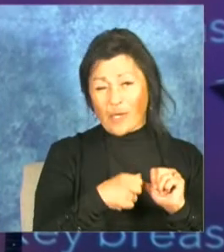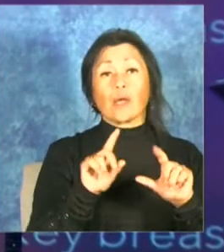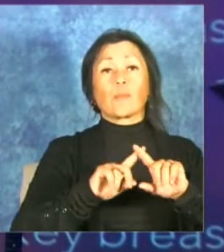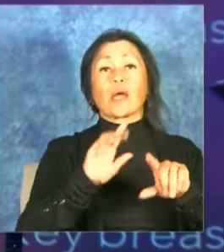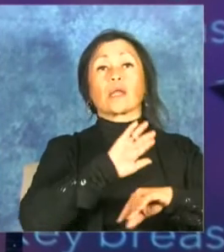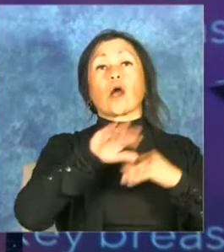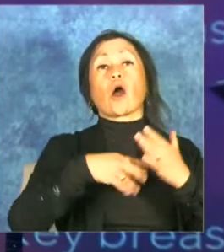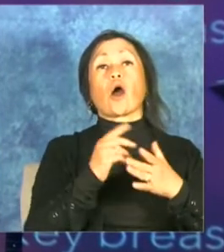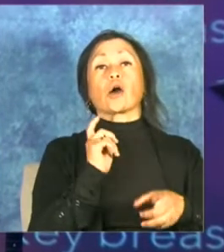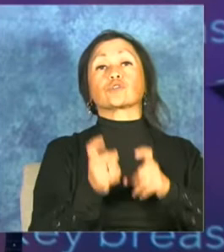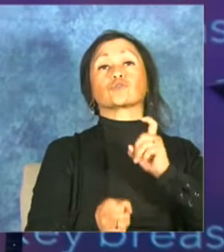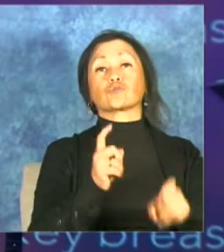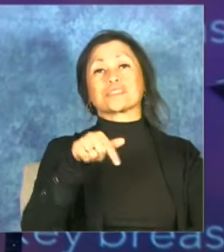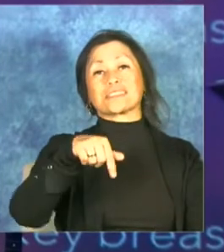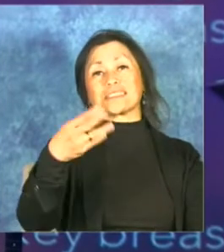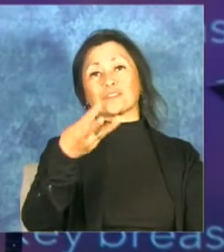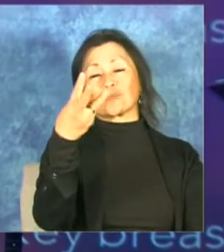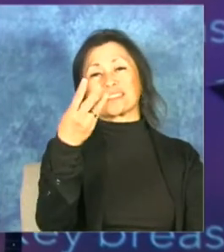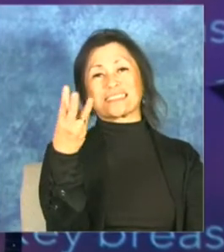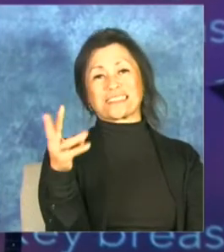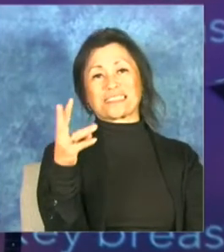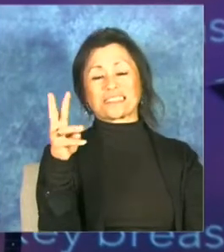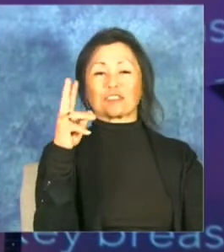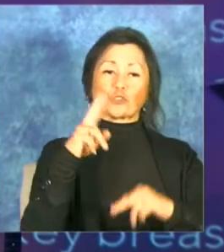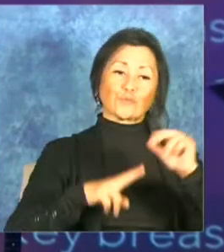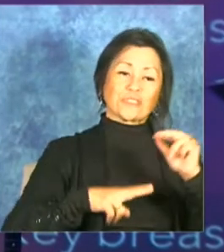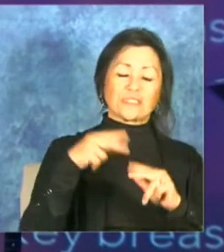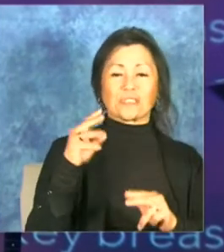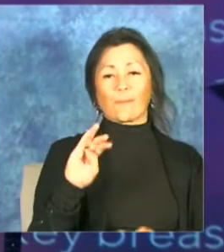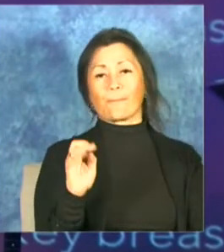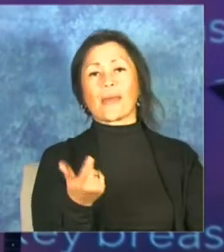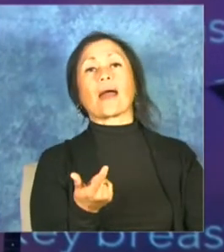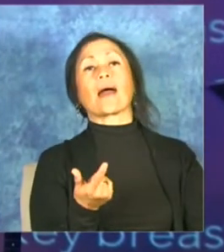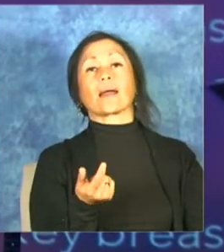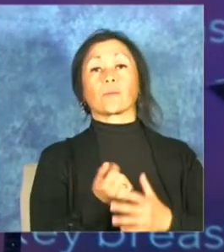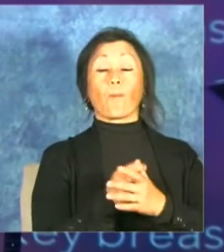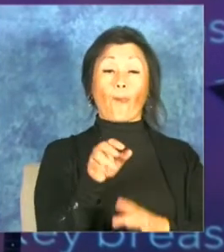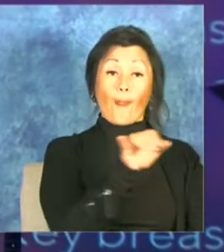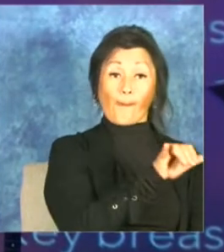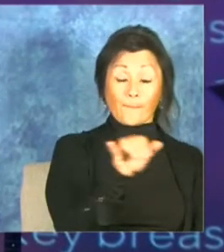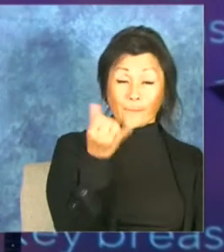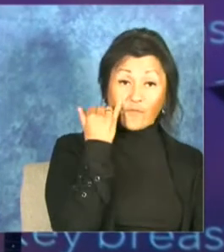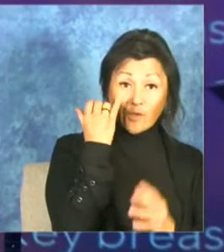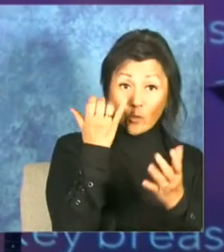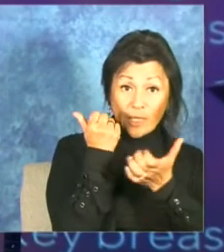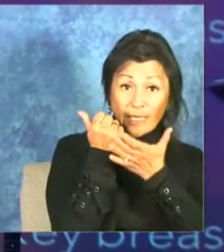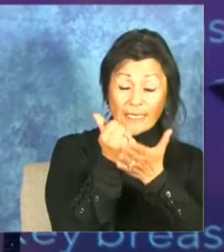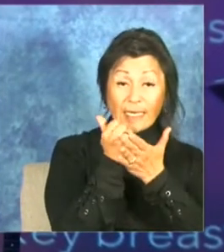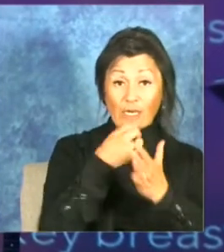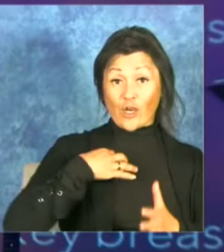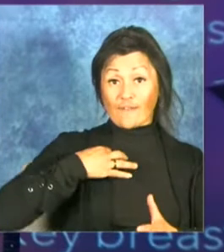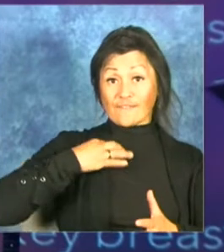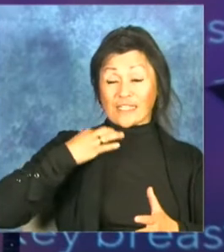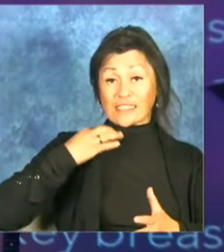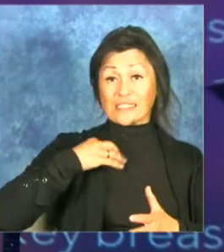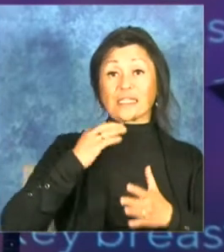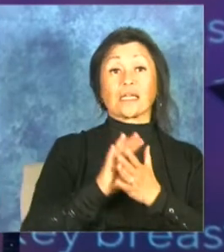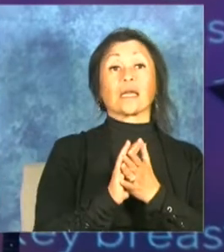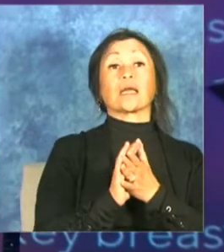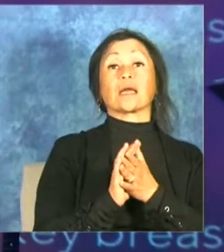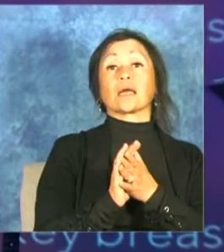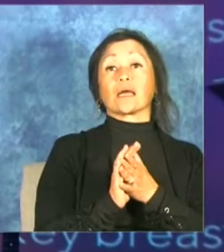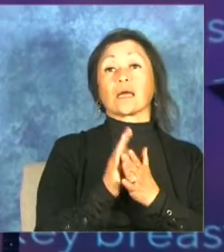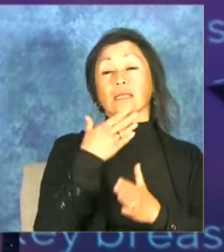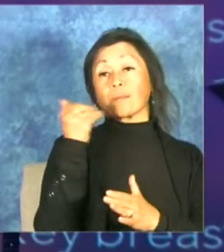all our donations in by this Wednesday the 16th so we can build bags. Also, if you want to help us volunteer, and it is one